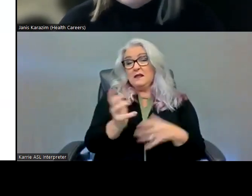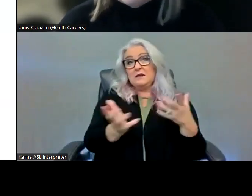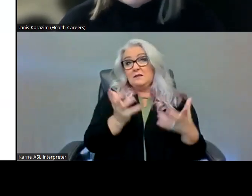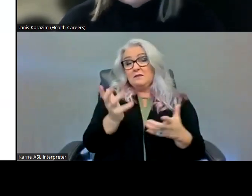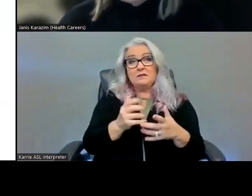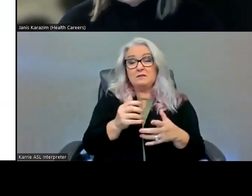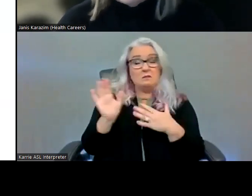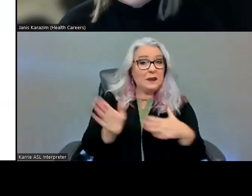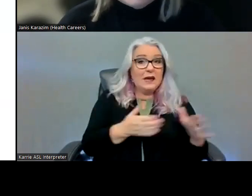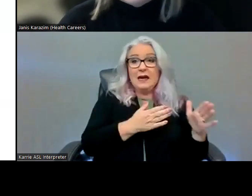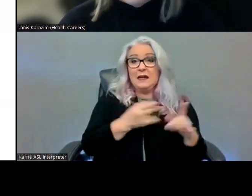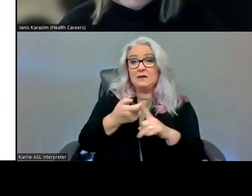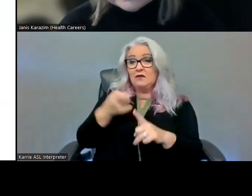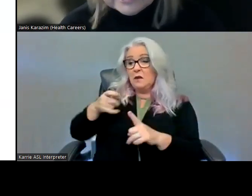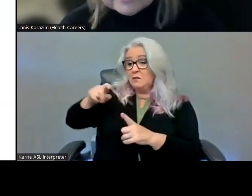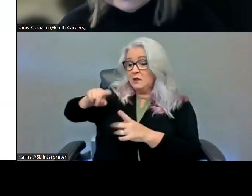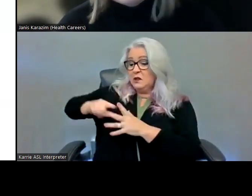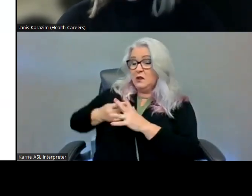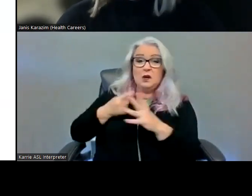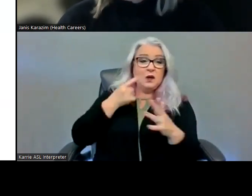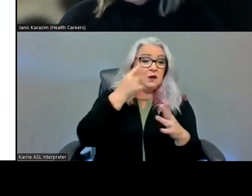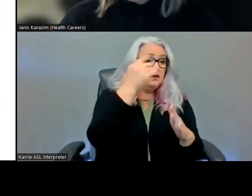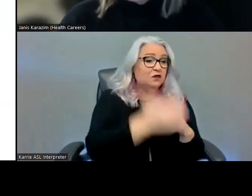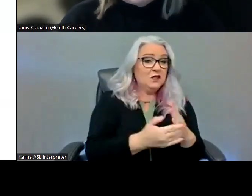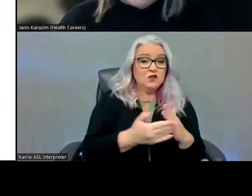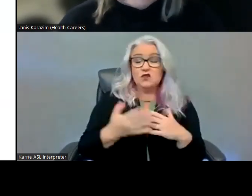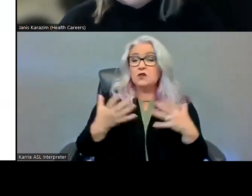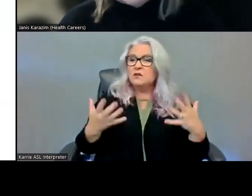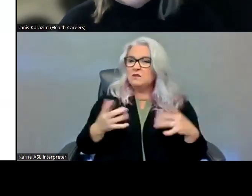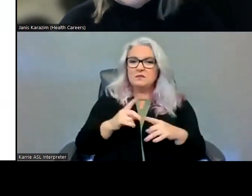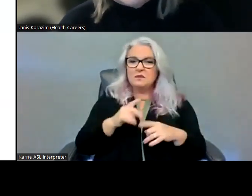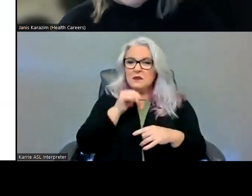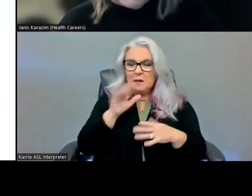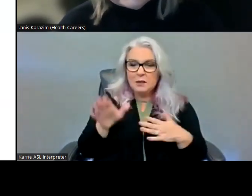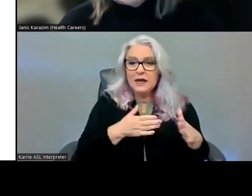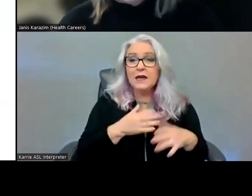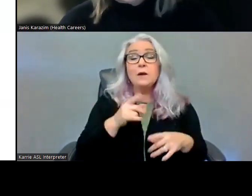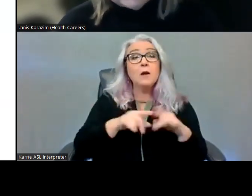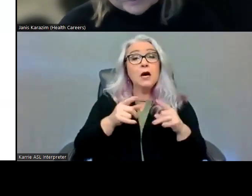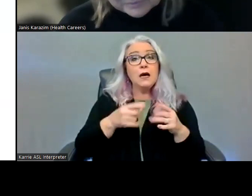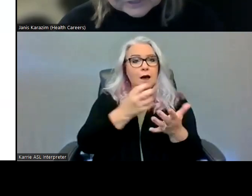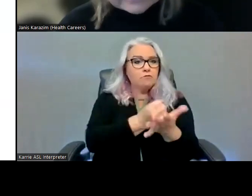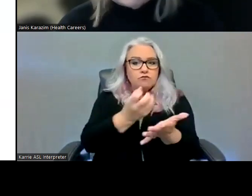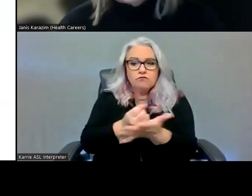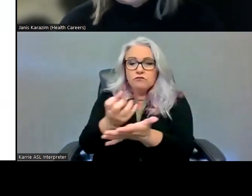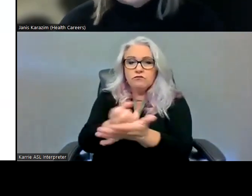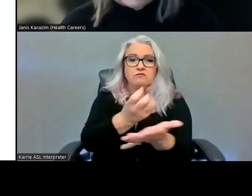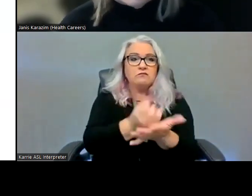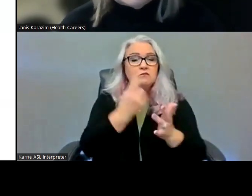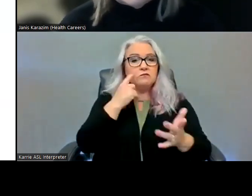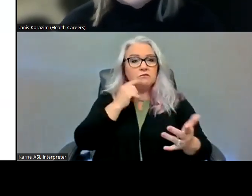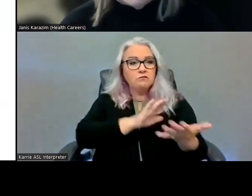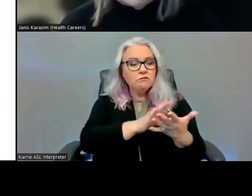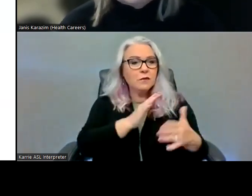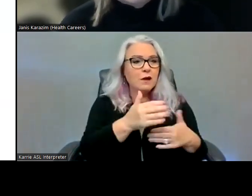planned out from point A to retirement. But as opportunities persist or present, and you